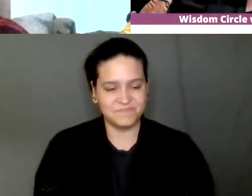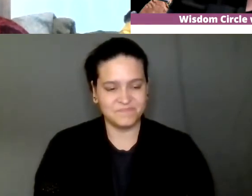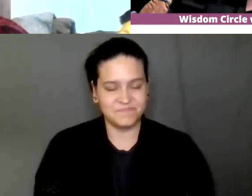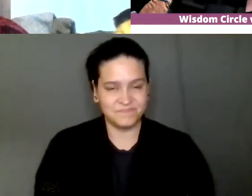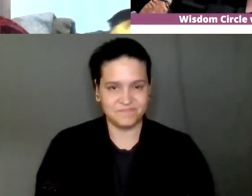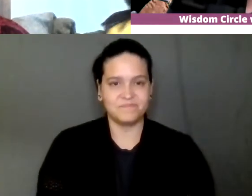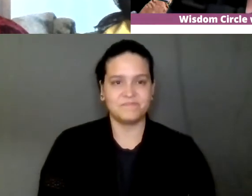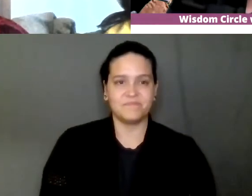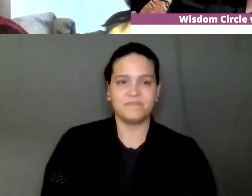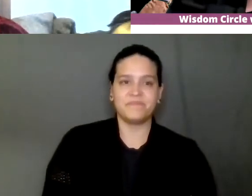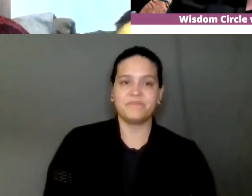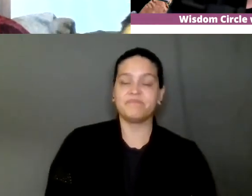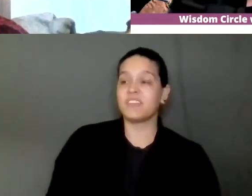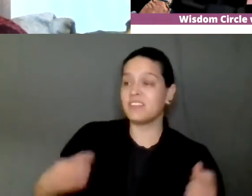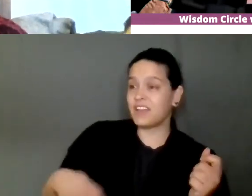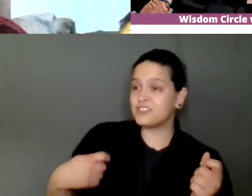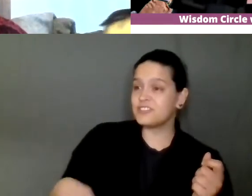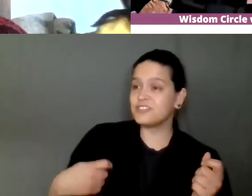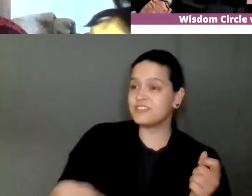oh yeah nana lindin she.